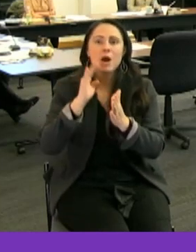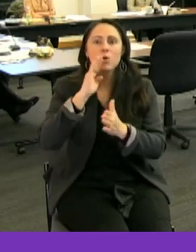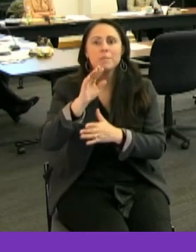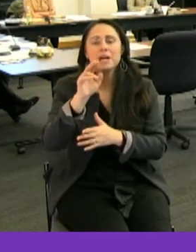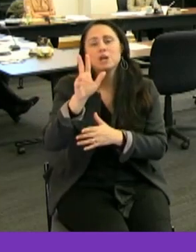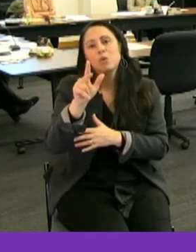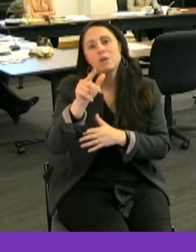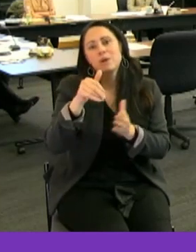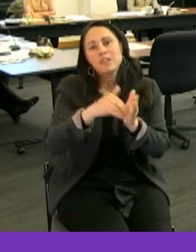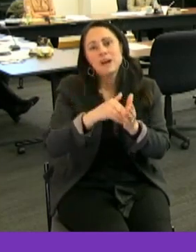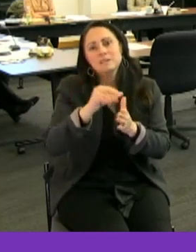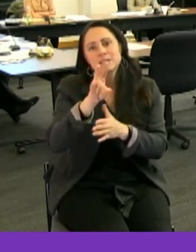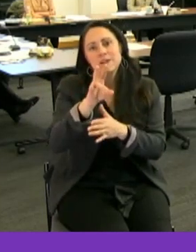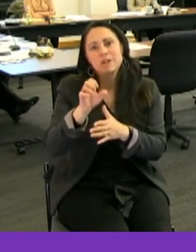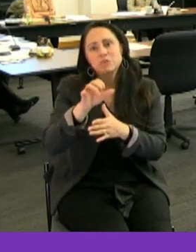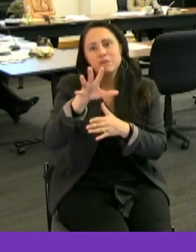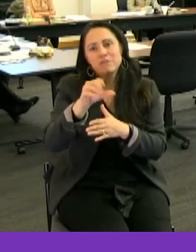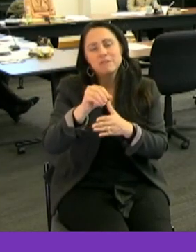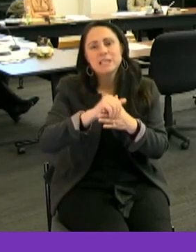be